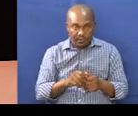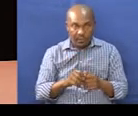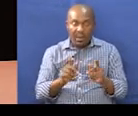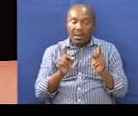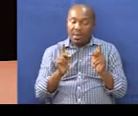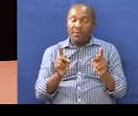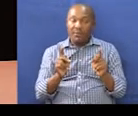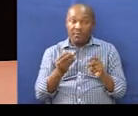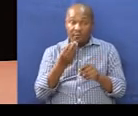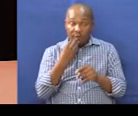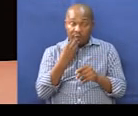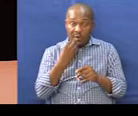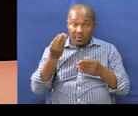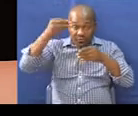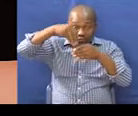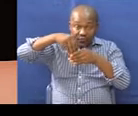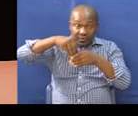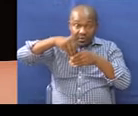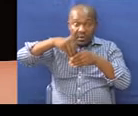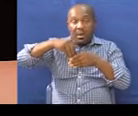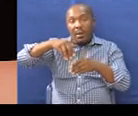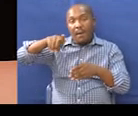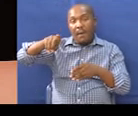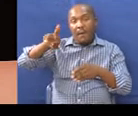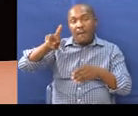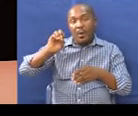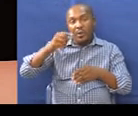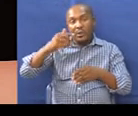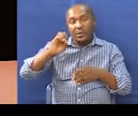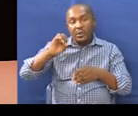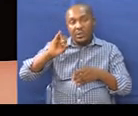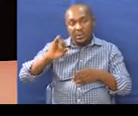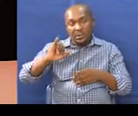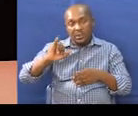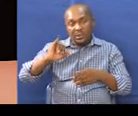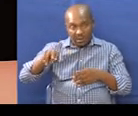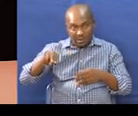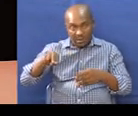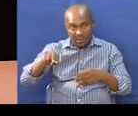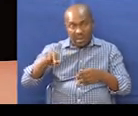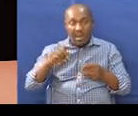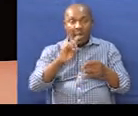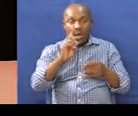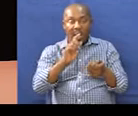contains protein, the color of the mixture will change into